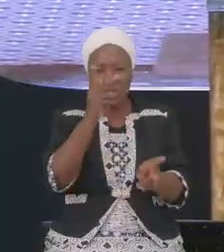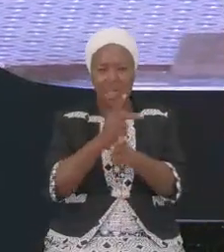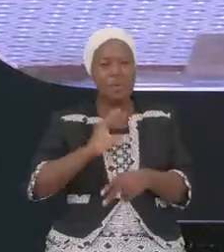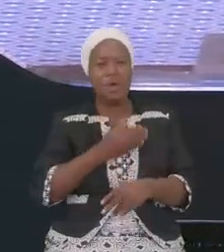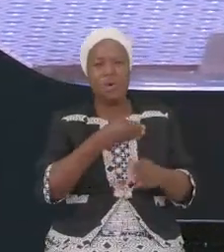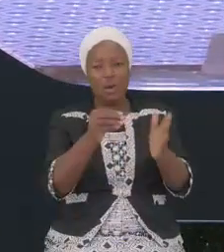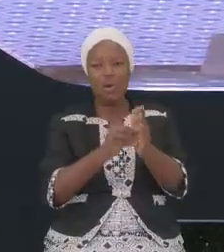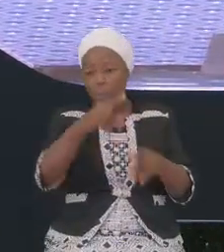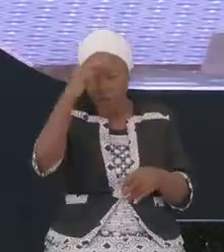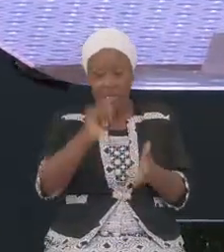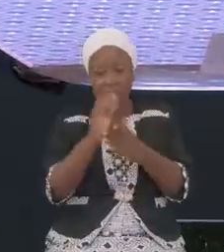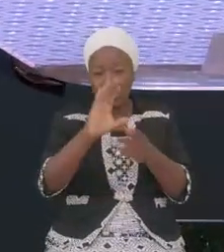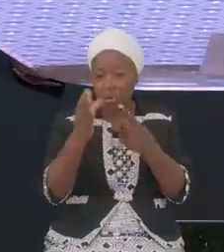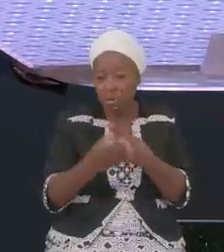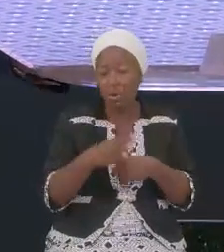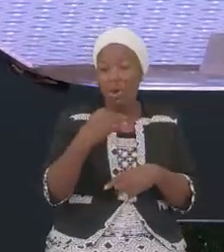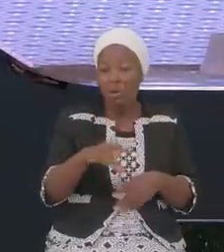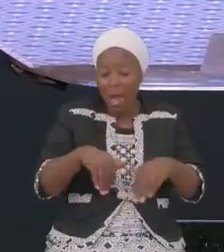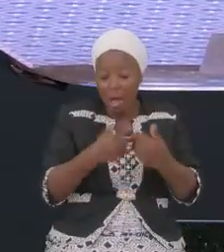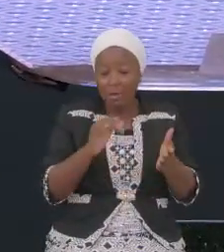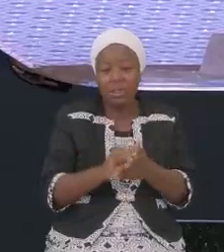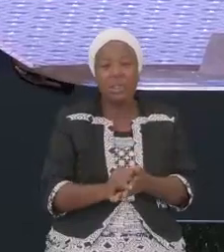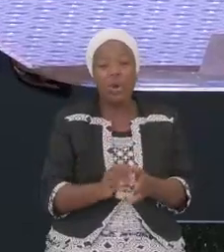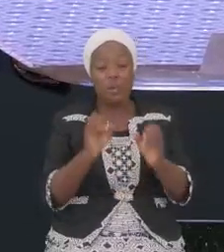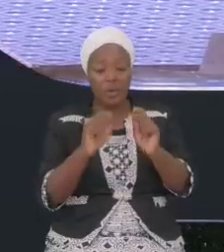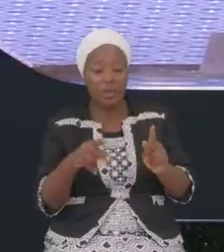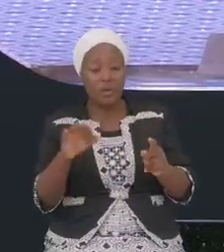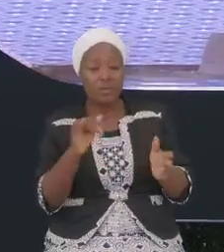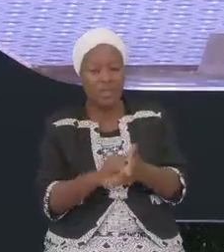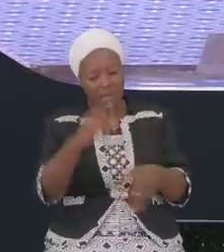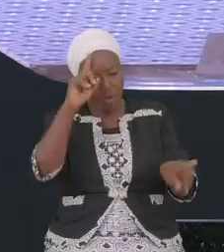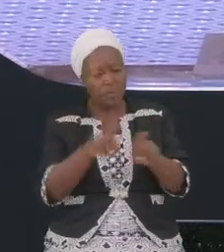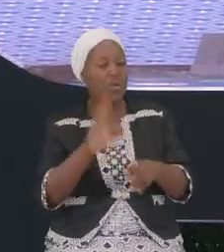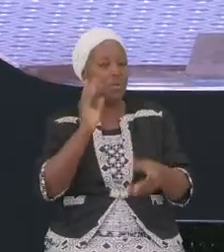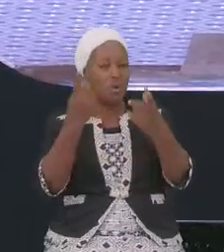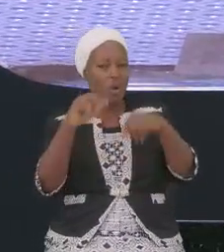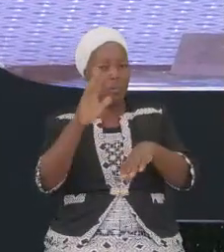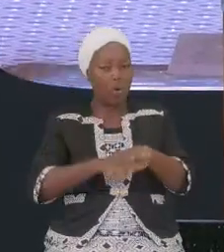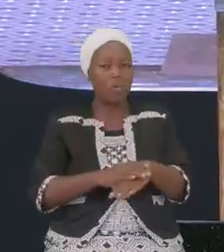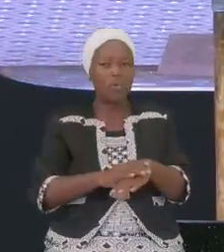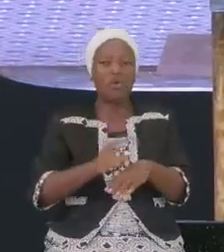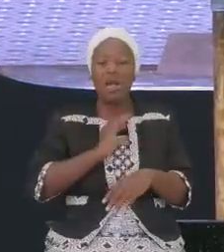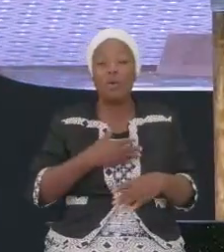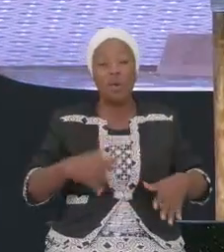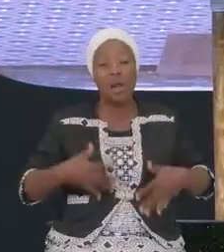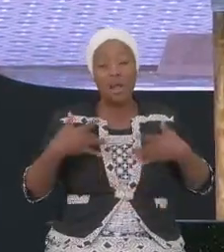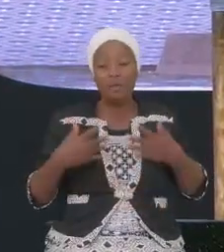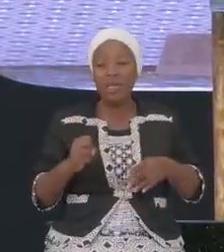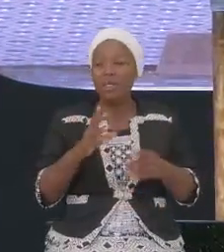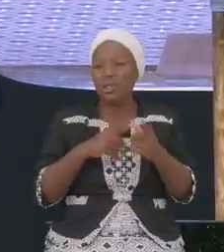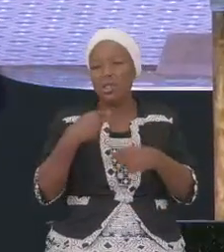condition how the privileges of the covenant will come upon our lives. He